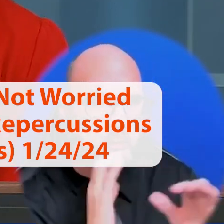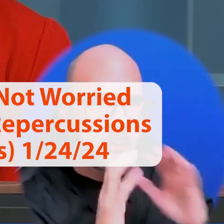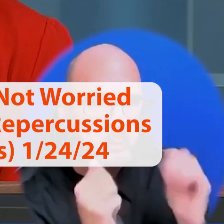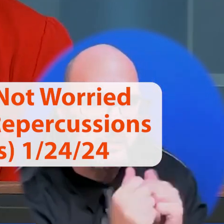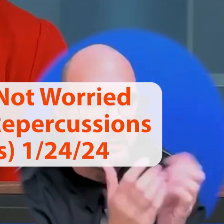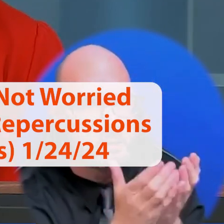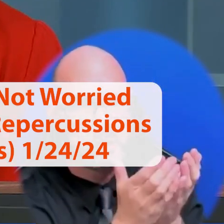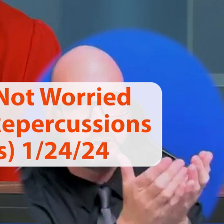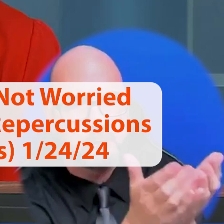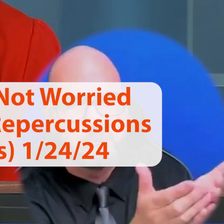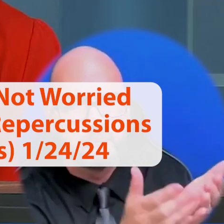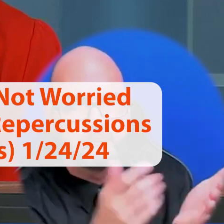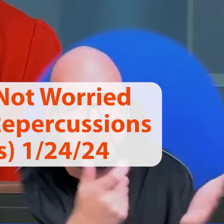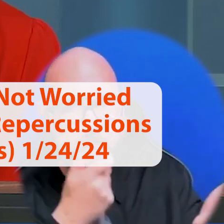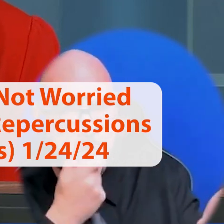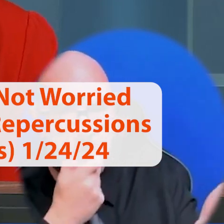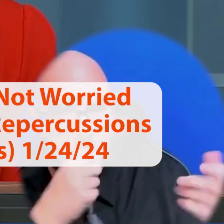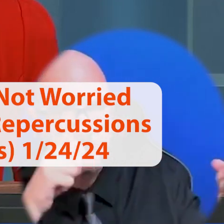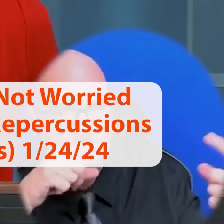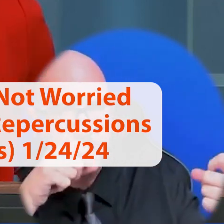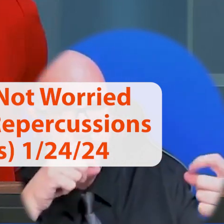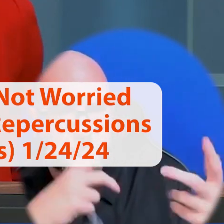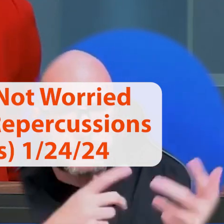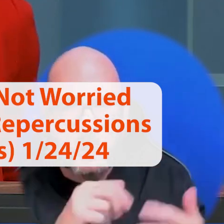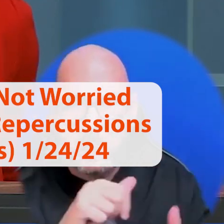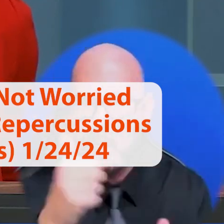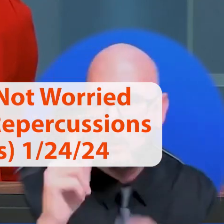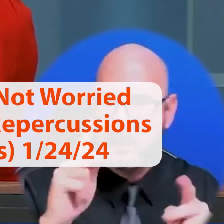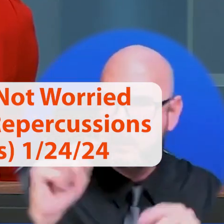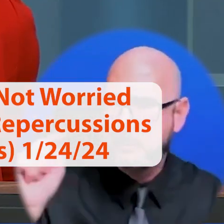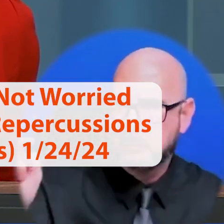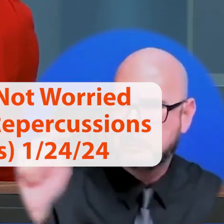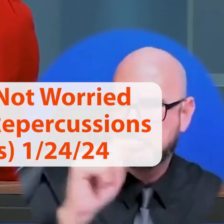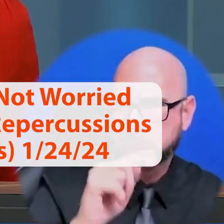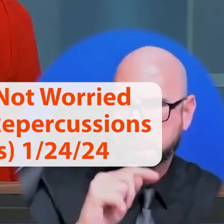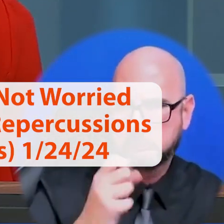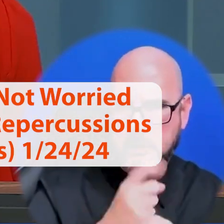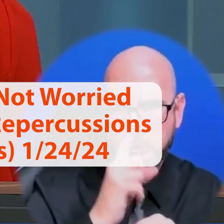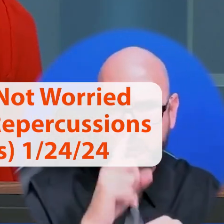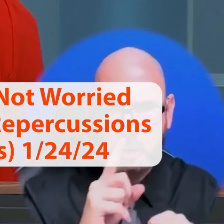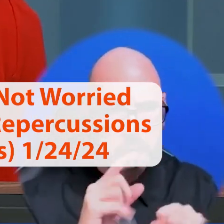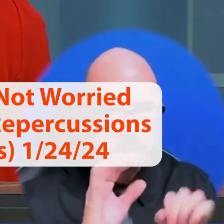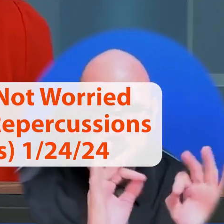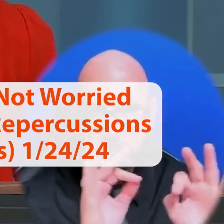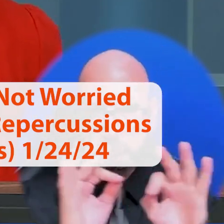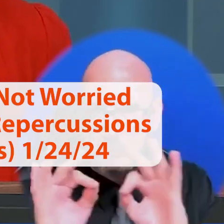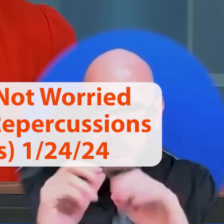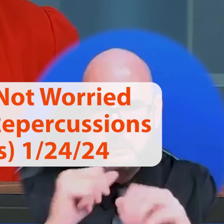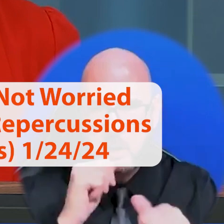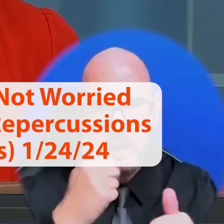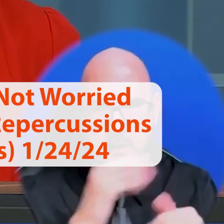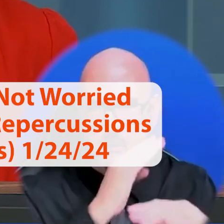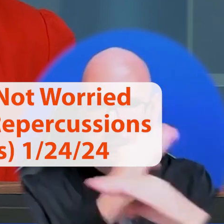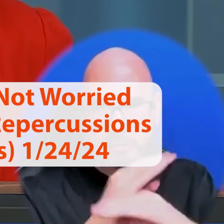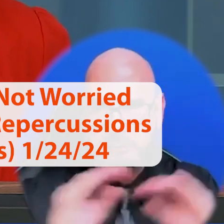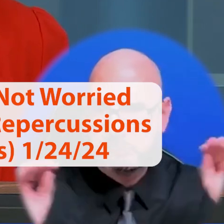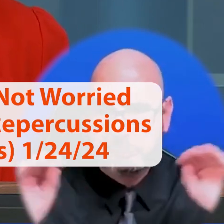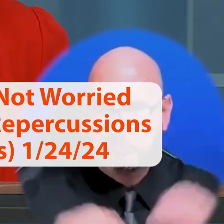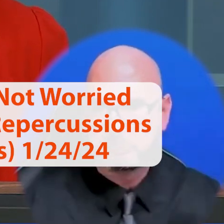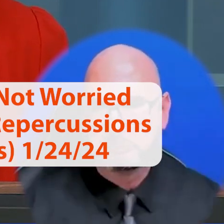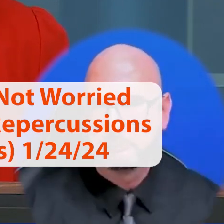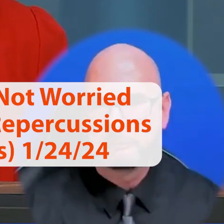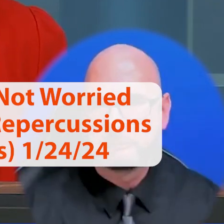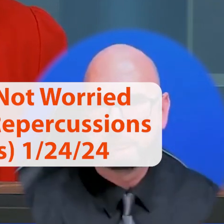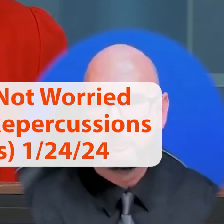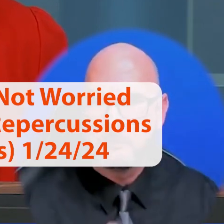stakeholders, and we're taking steps to ensure shipping in the Red Sea is unobstructed. So that is something that we're certainly going to